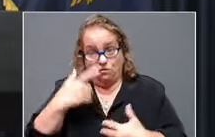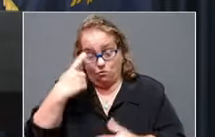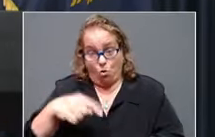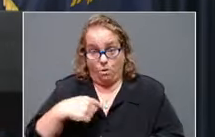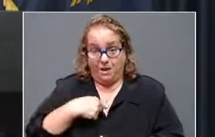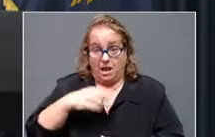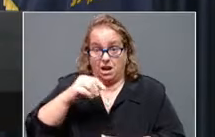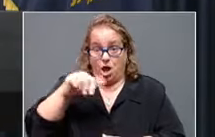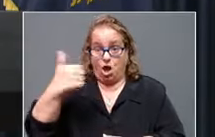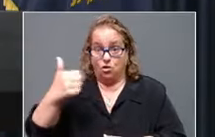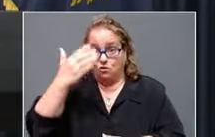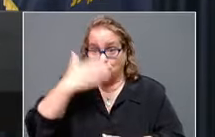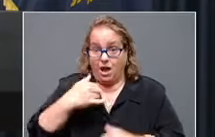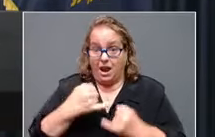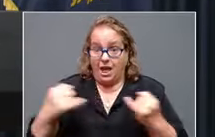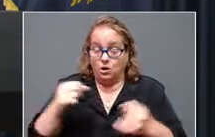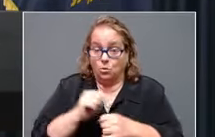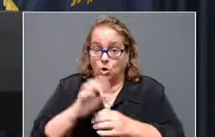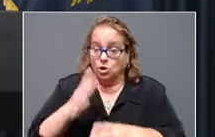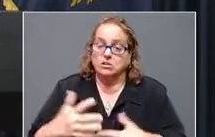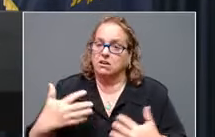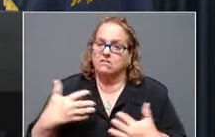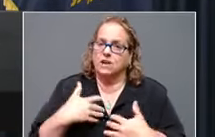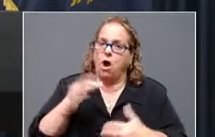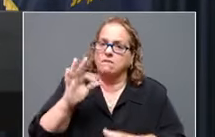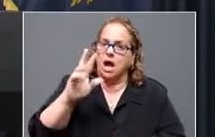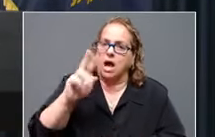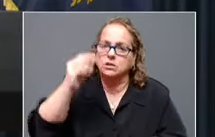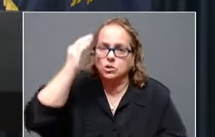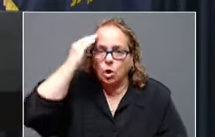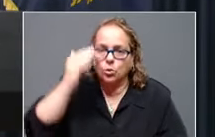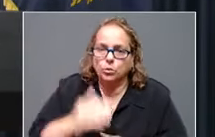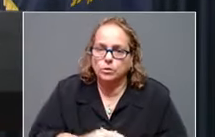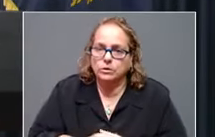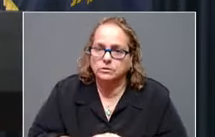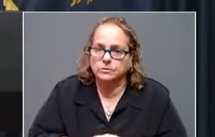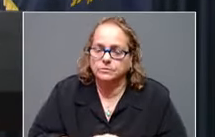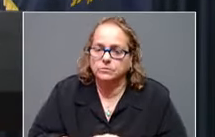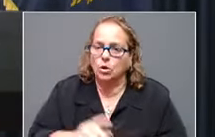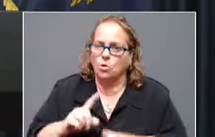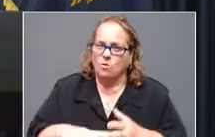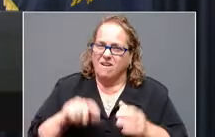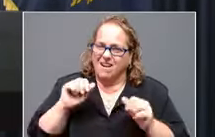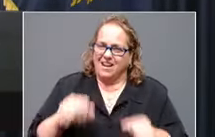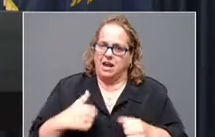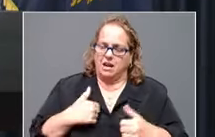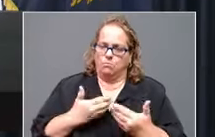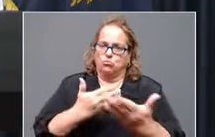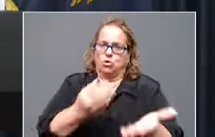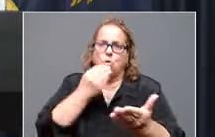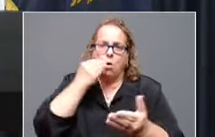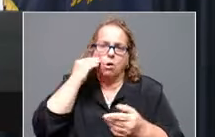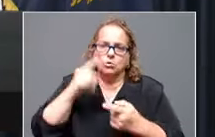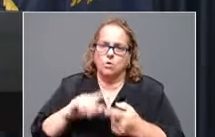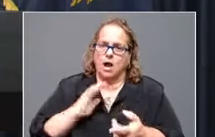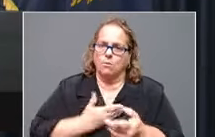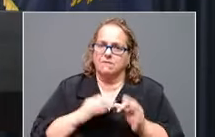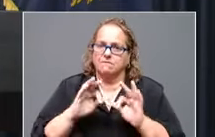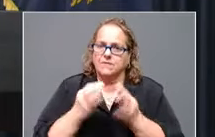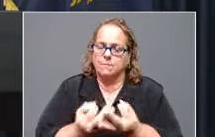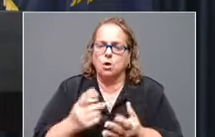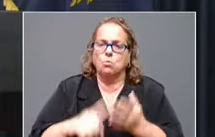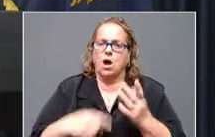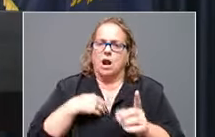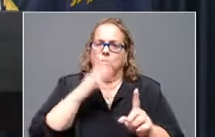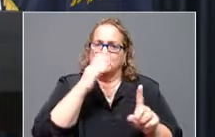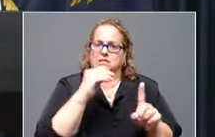that feeling of impending doom will never leave my memory. We were also thrust into a different kind of